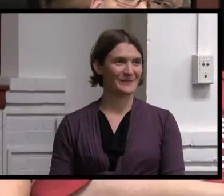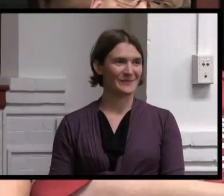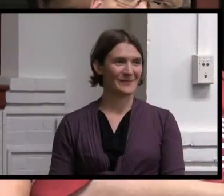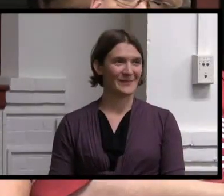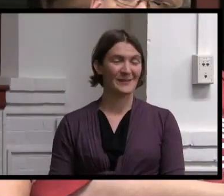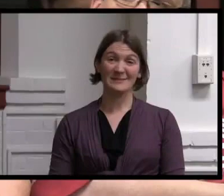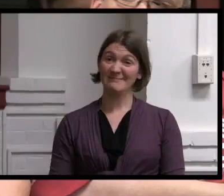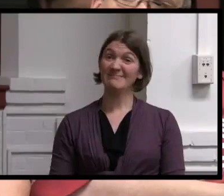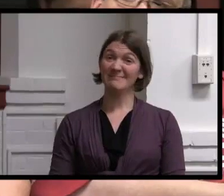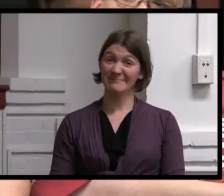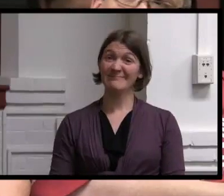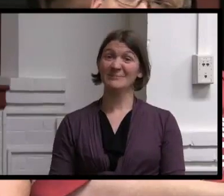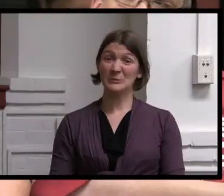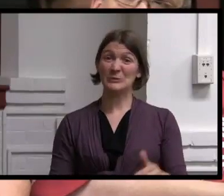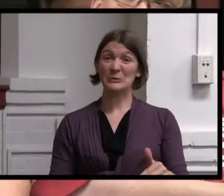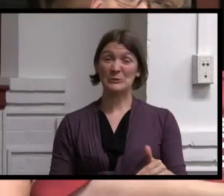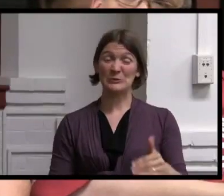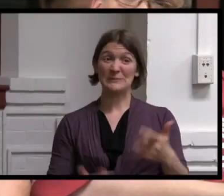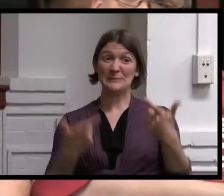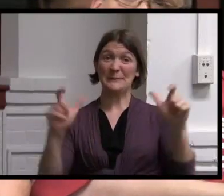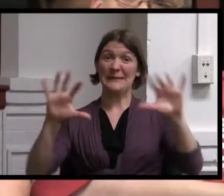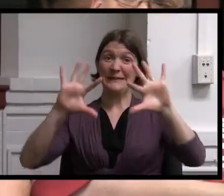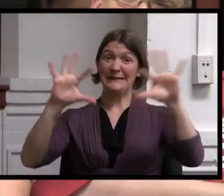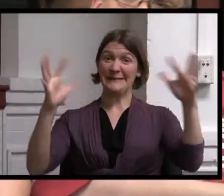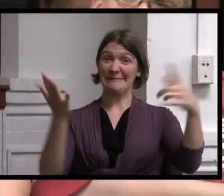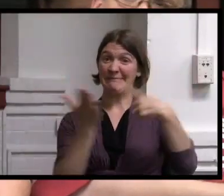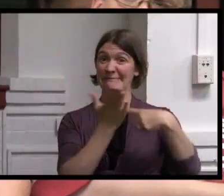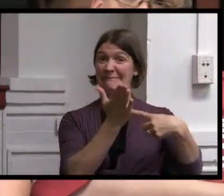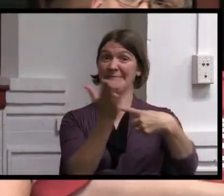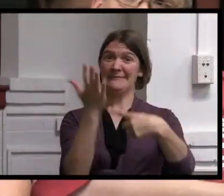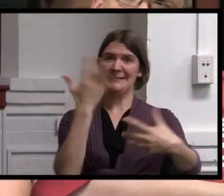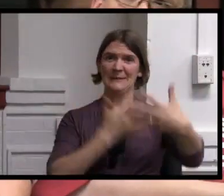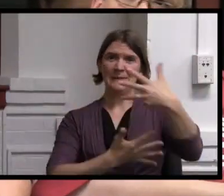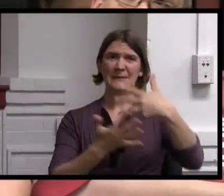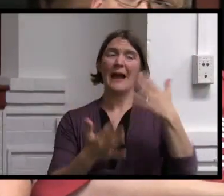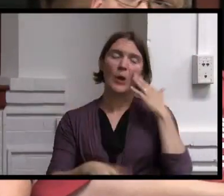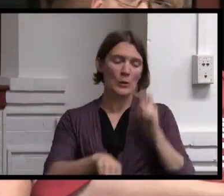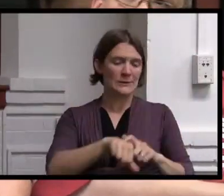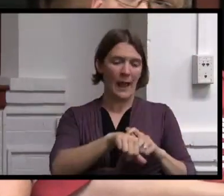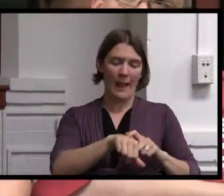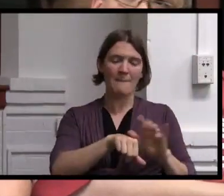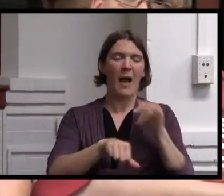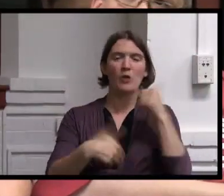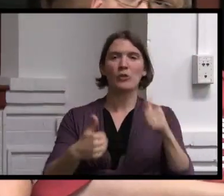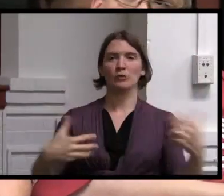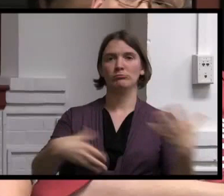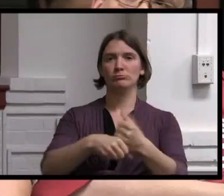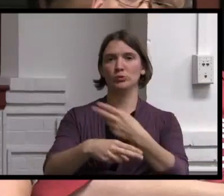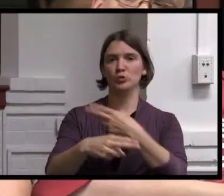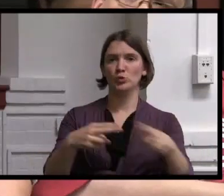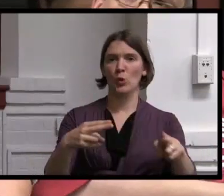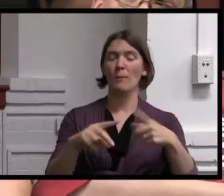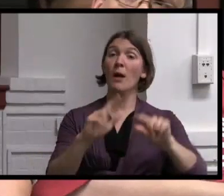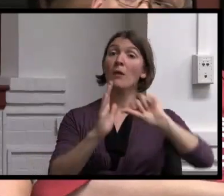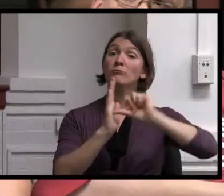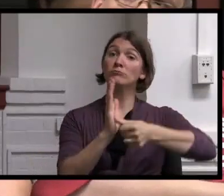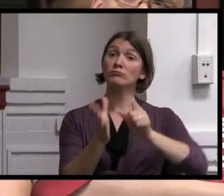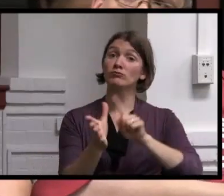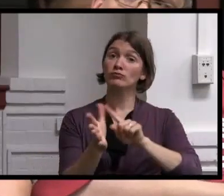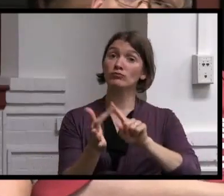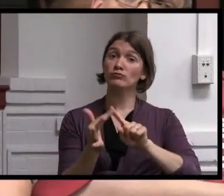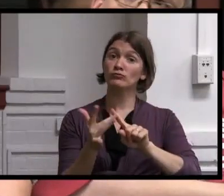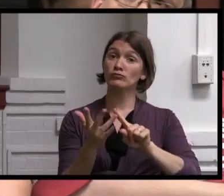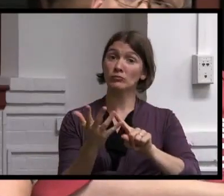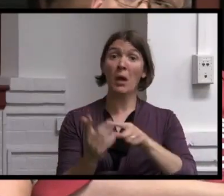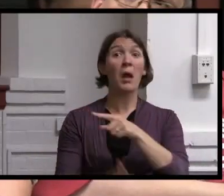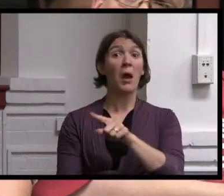It's a very big topic. I don't want to take up a lot of time. It's very late already. I wanted to underscore a few things. I like